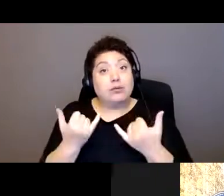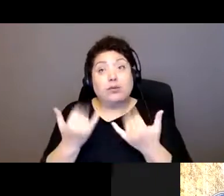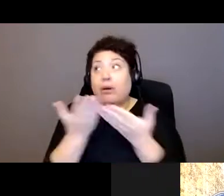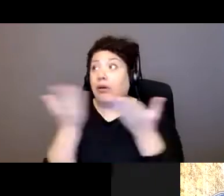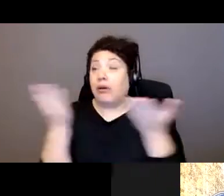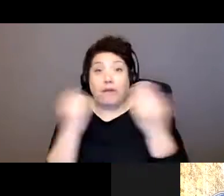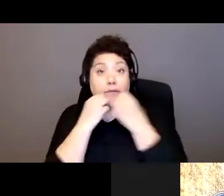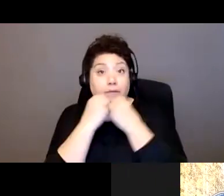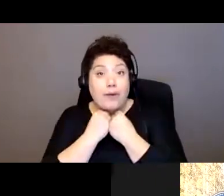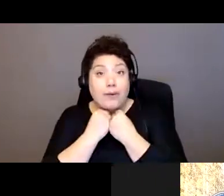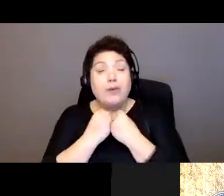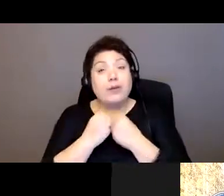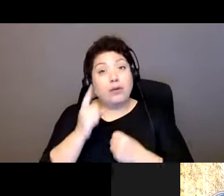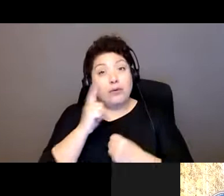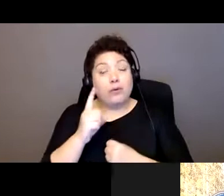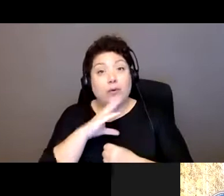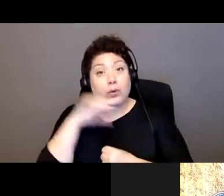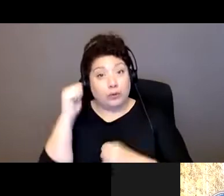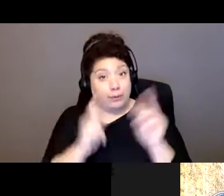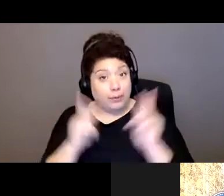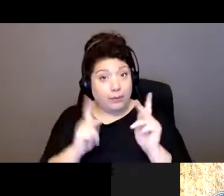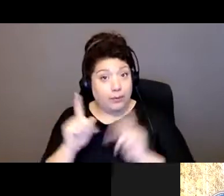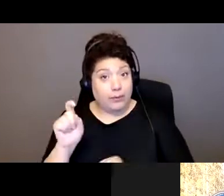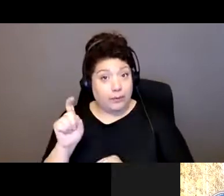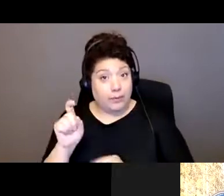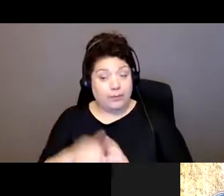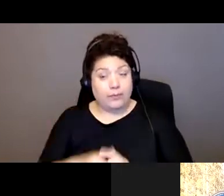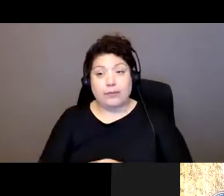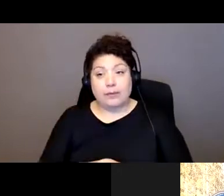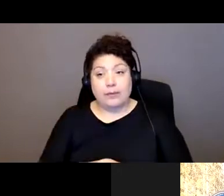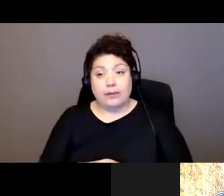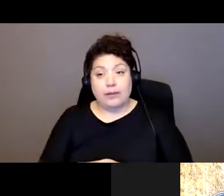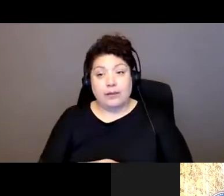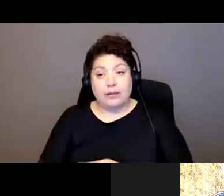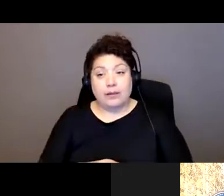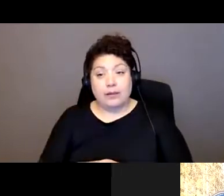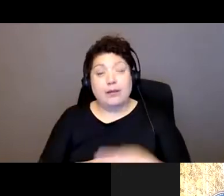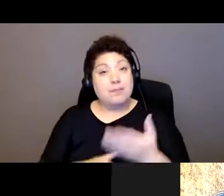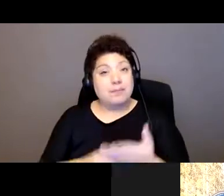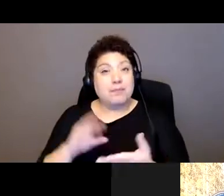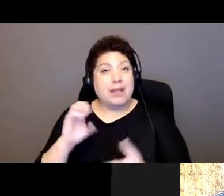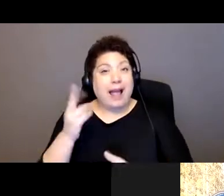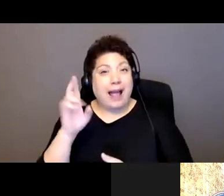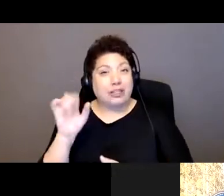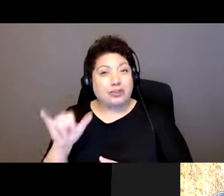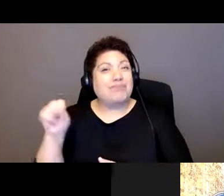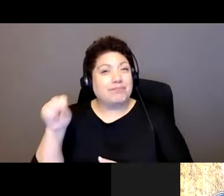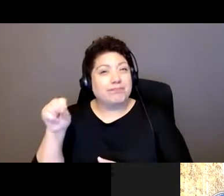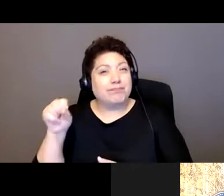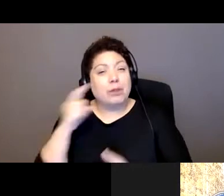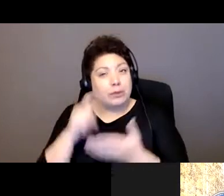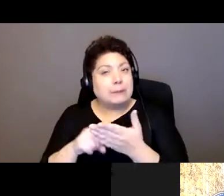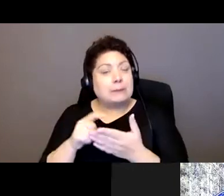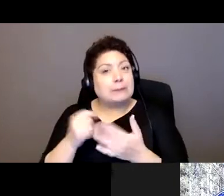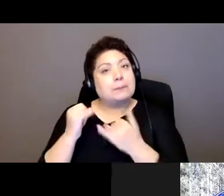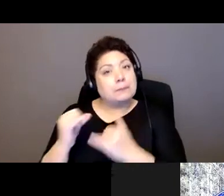Yeah, in some ways, what Ashley is saying is happening, but I see some of it that's happening in